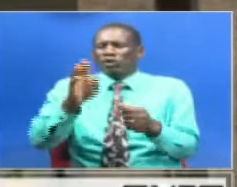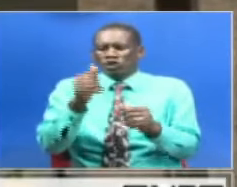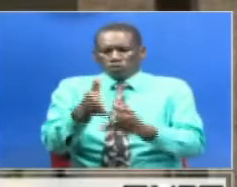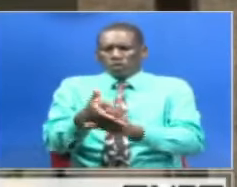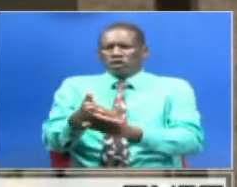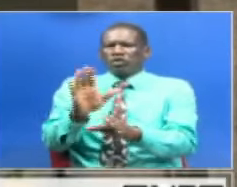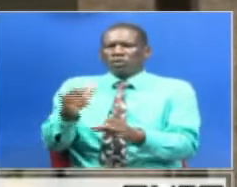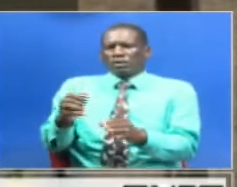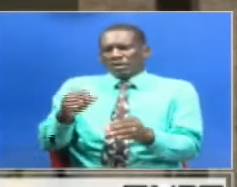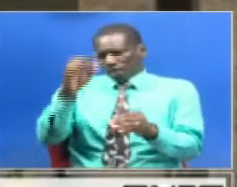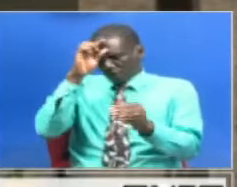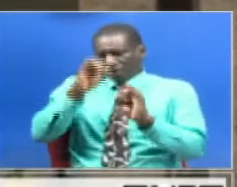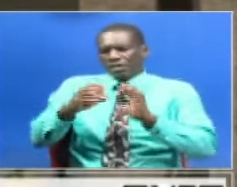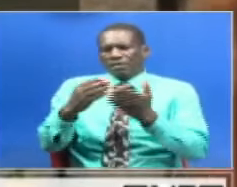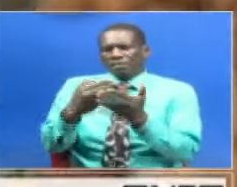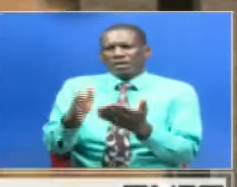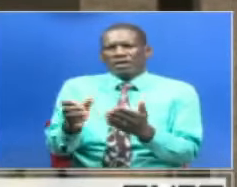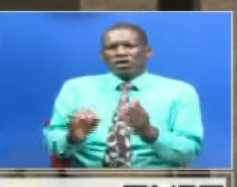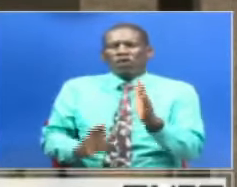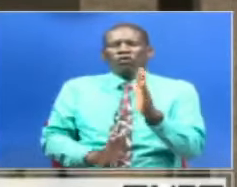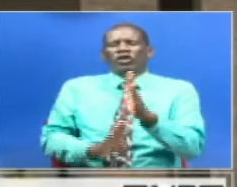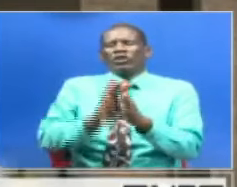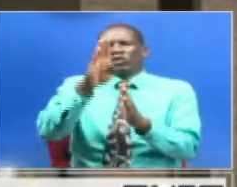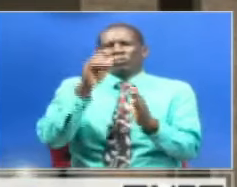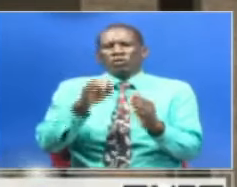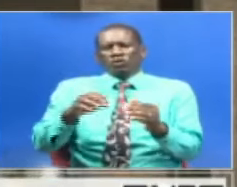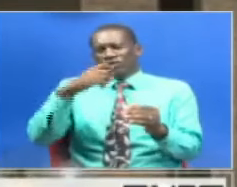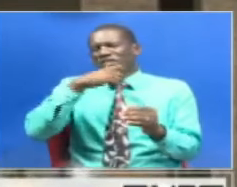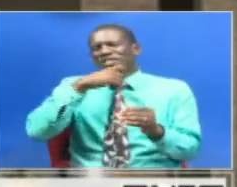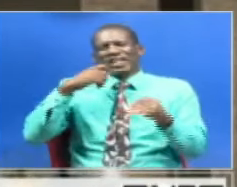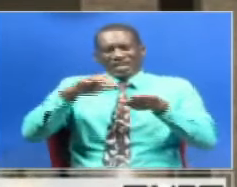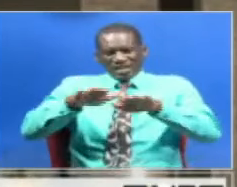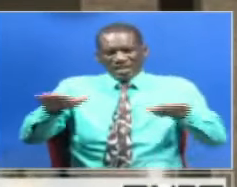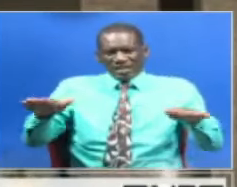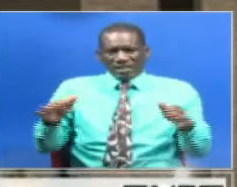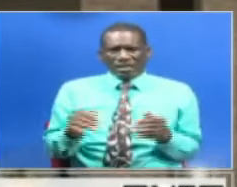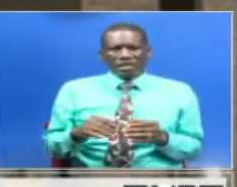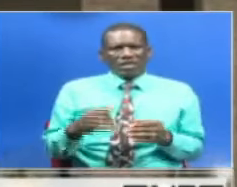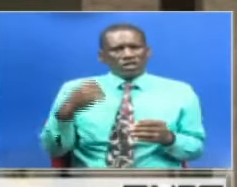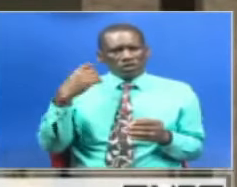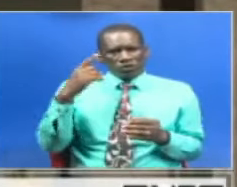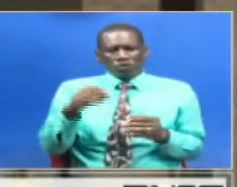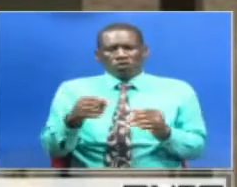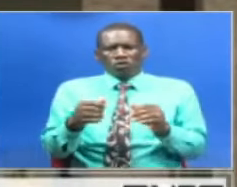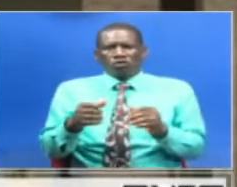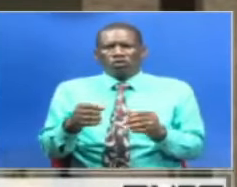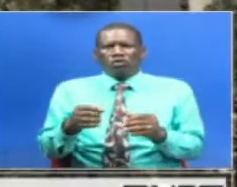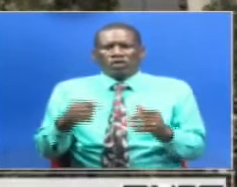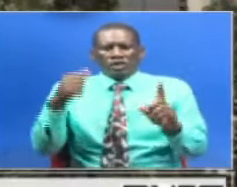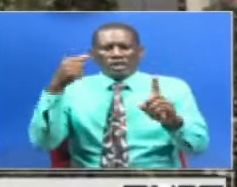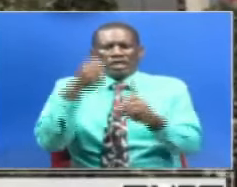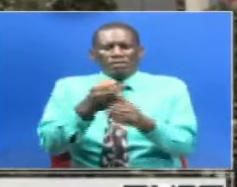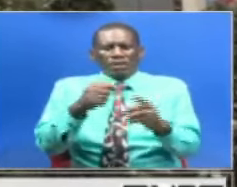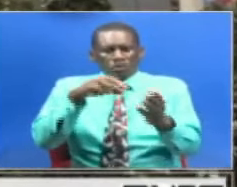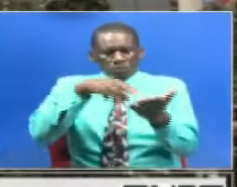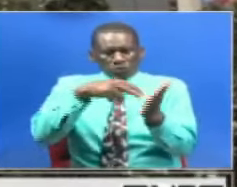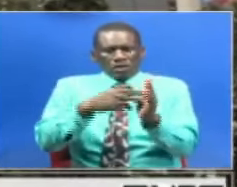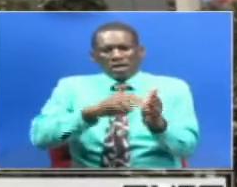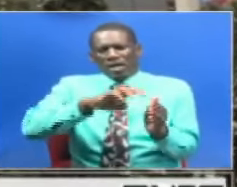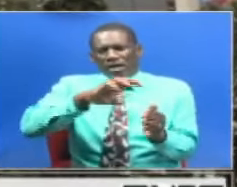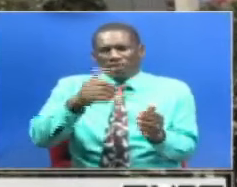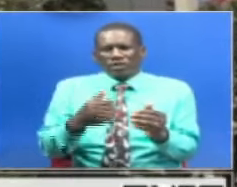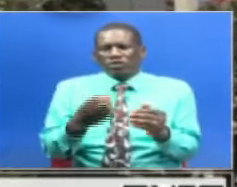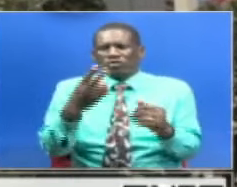the State Department for the development of arid and semi-arid lands for displacement impact projects, and the August